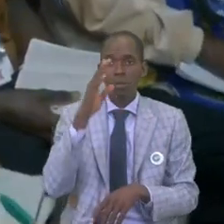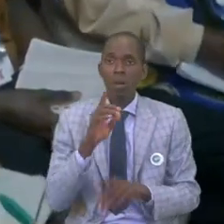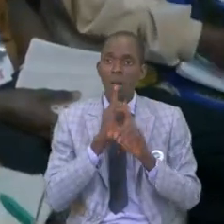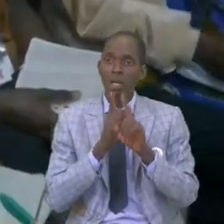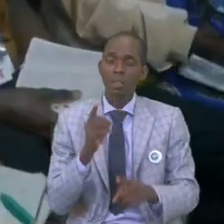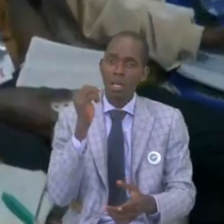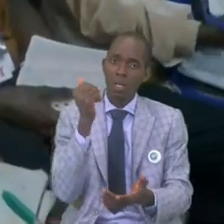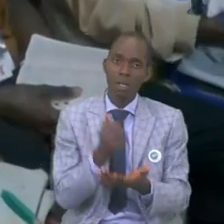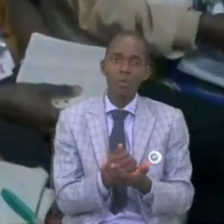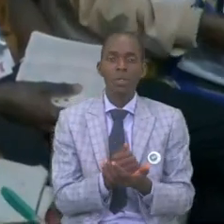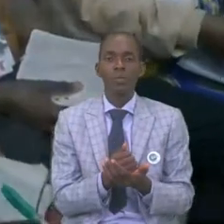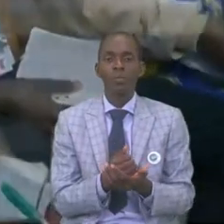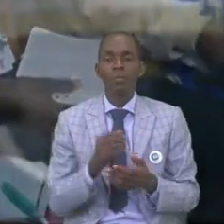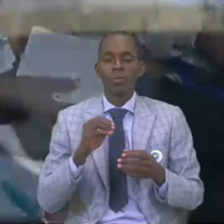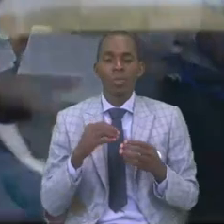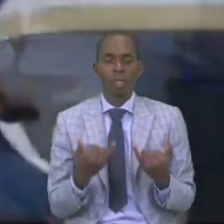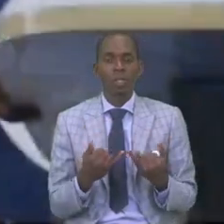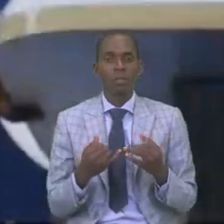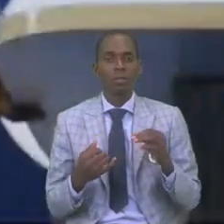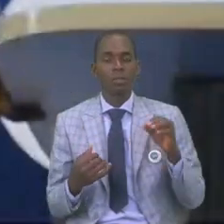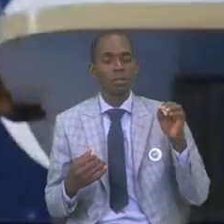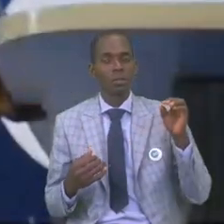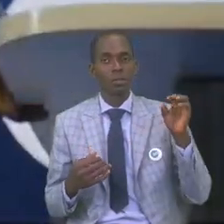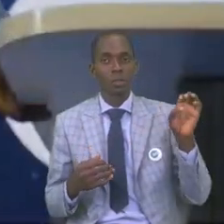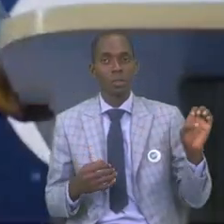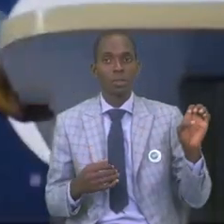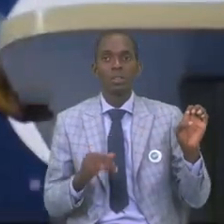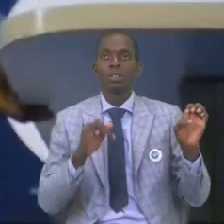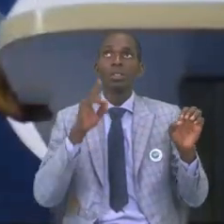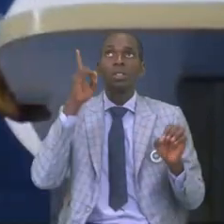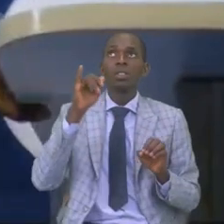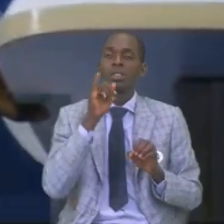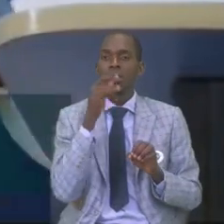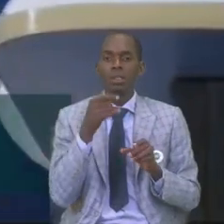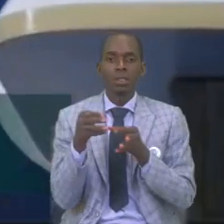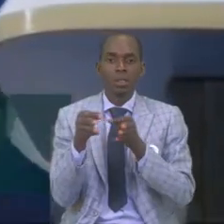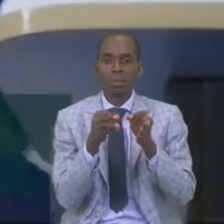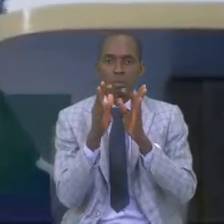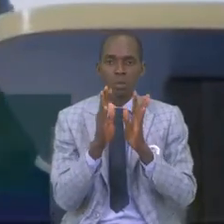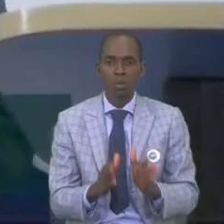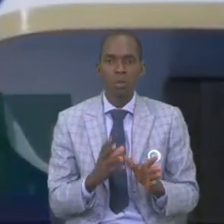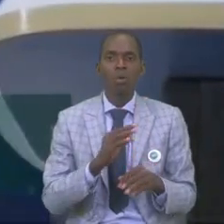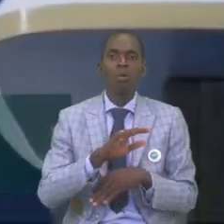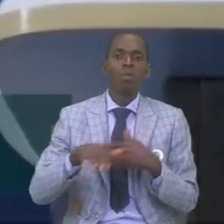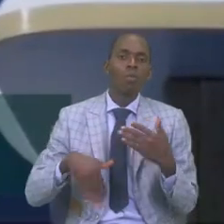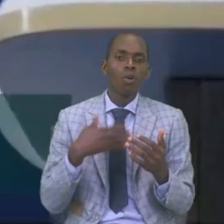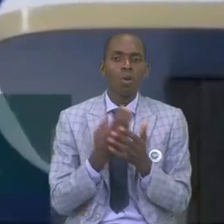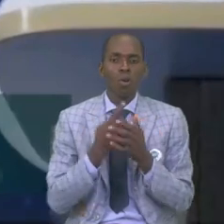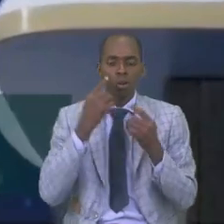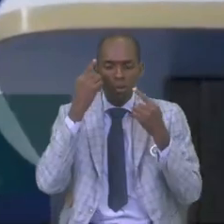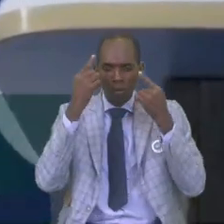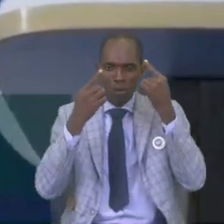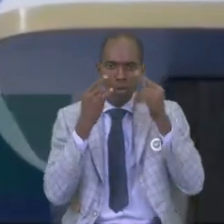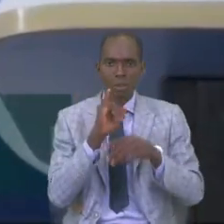the expositor of all concerning the bridegroom. All concerning